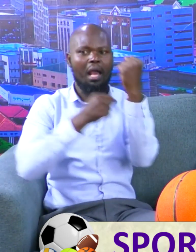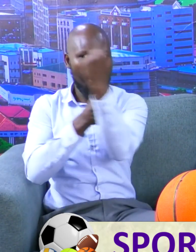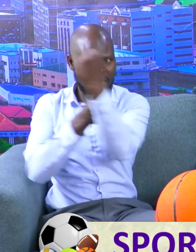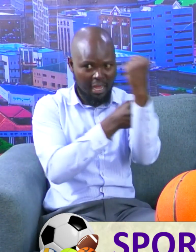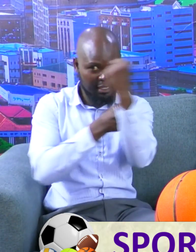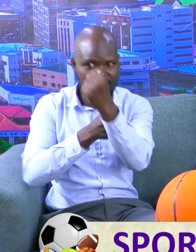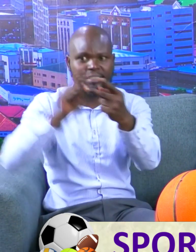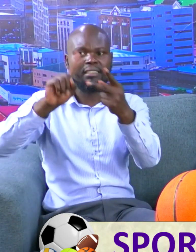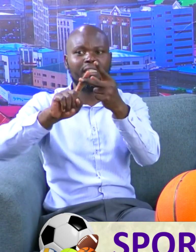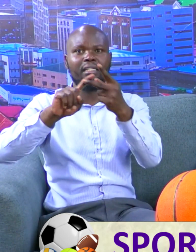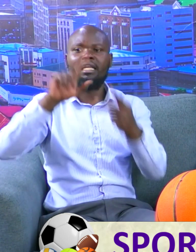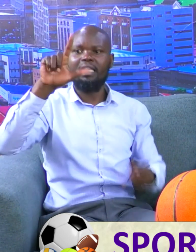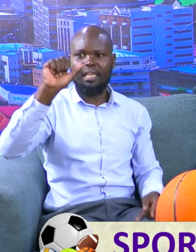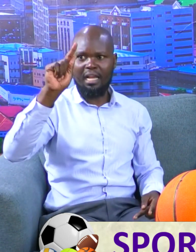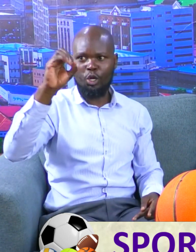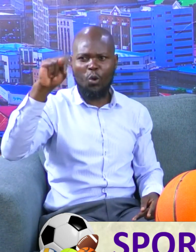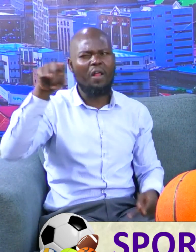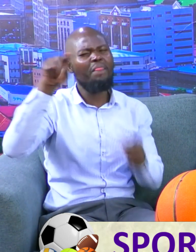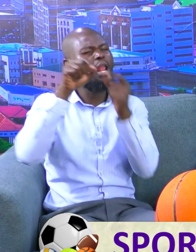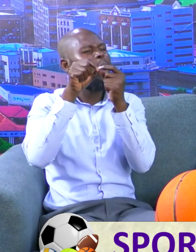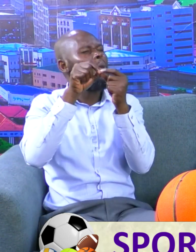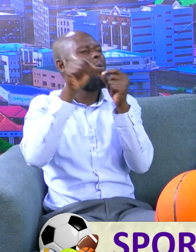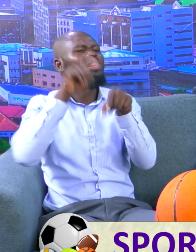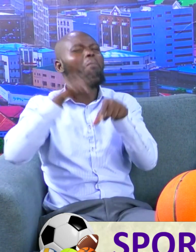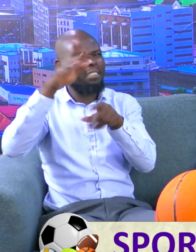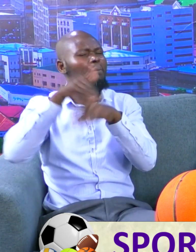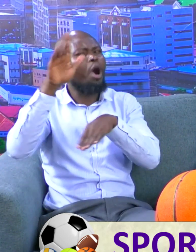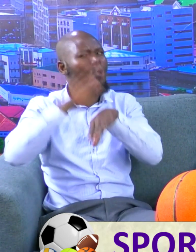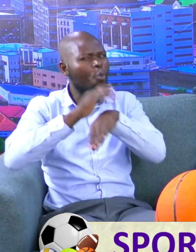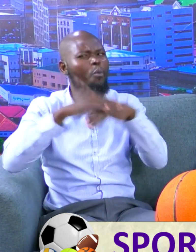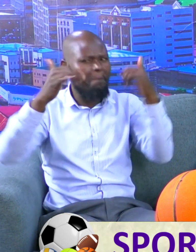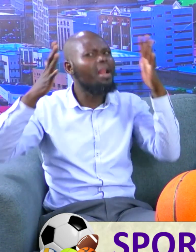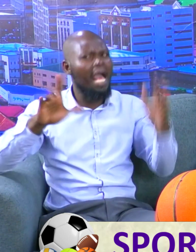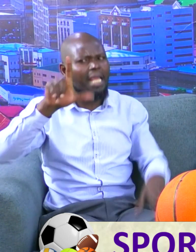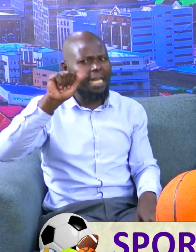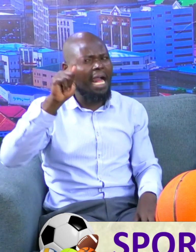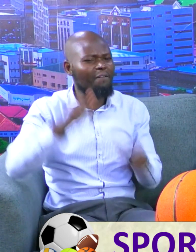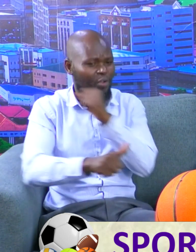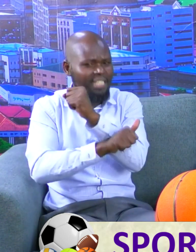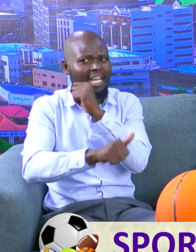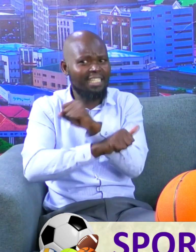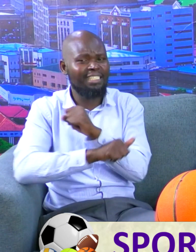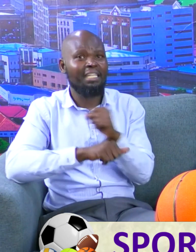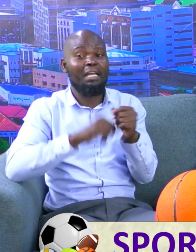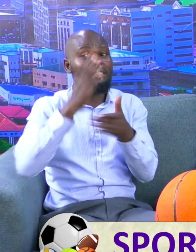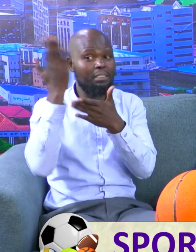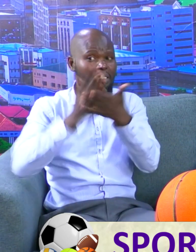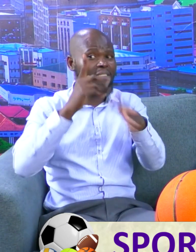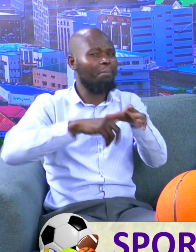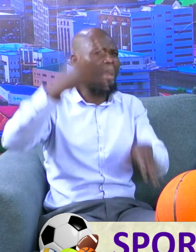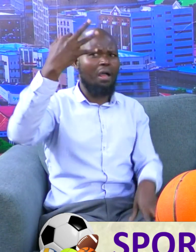and also the three teams that have been promoted. Right. And you've talked about